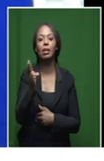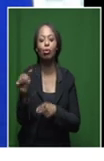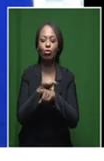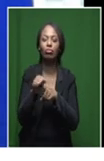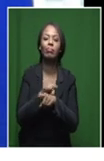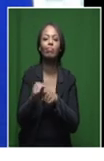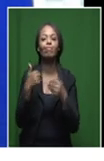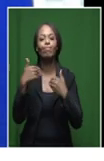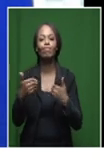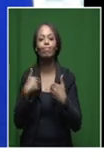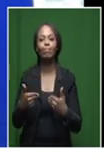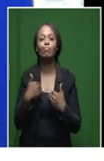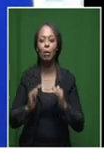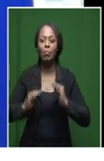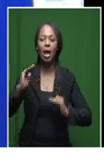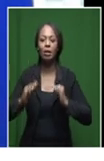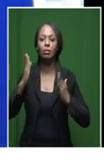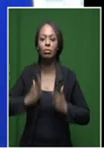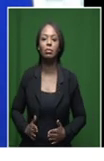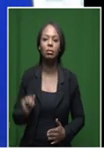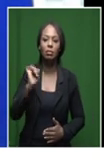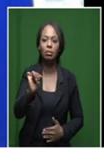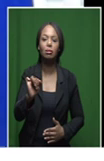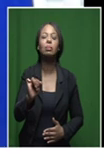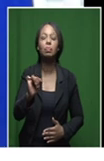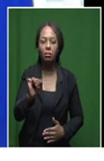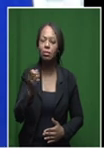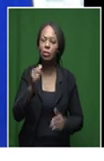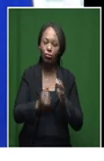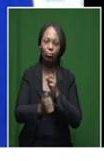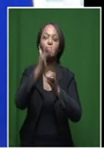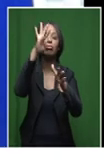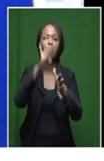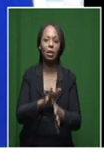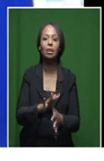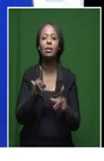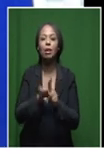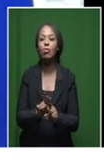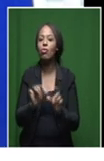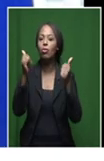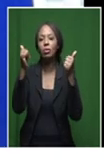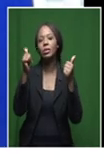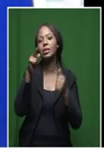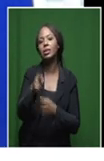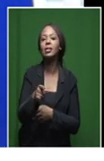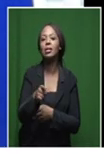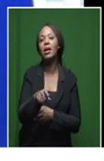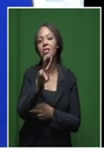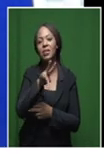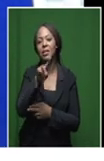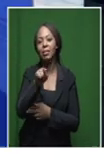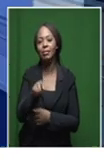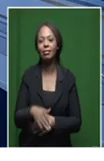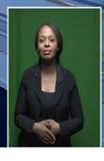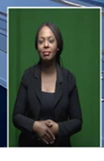to keep good balance and that would be number one. And a good multivitamin doesn't do any harm. Well, thank you very much, Dr. Lara